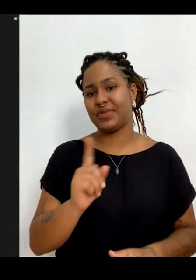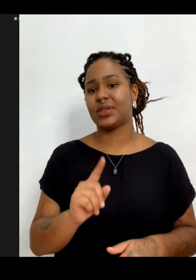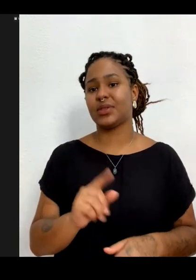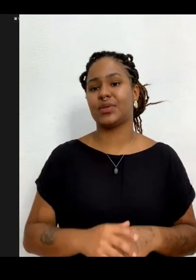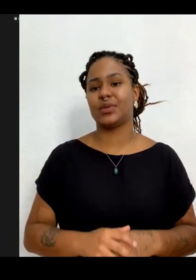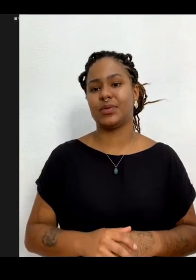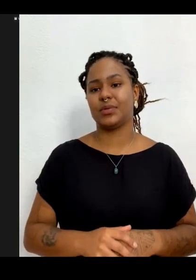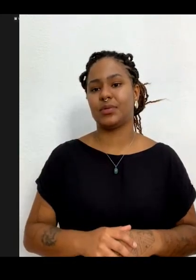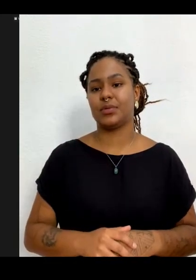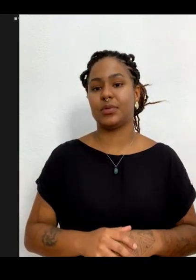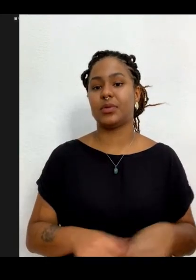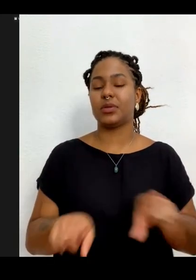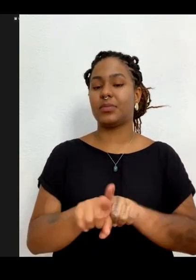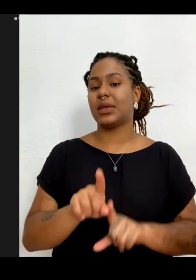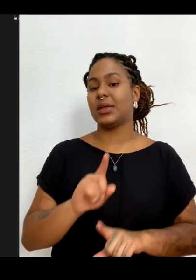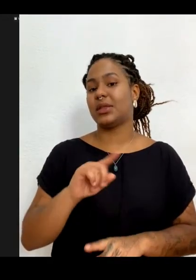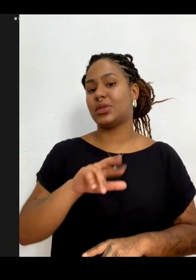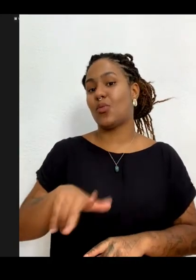foreign